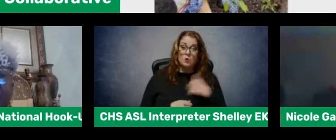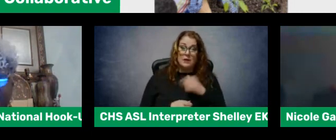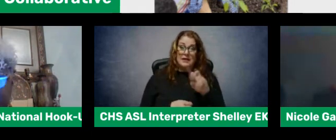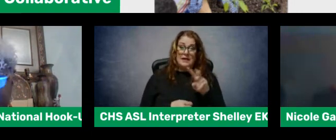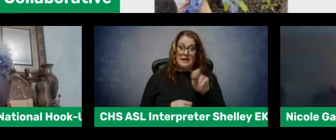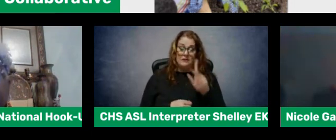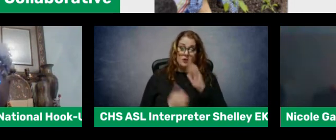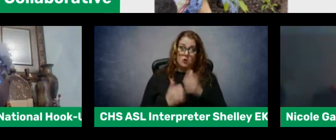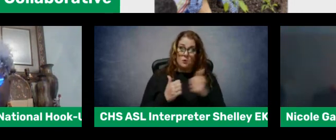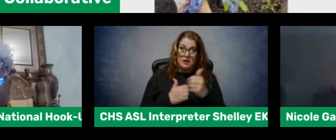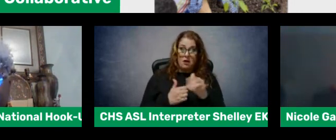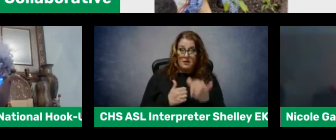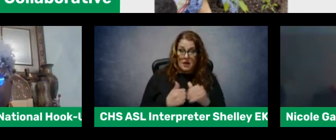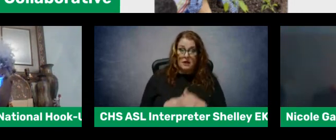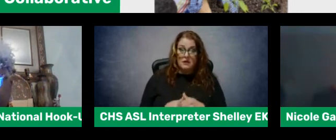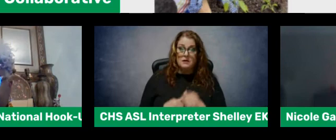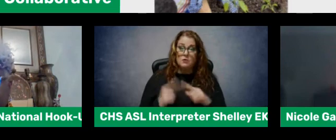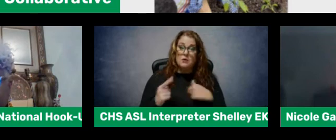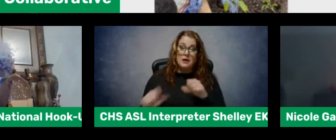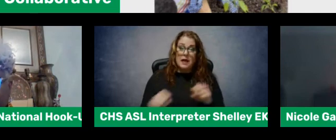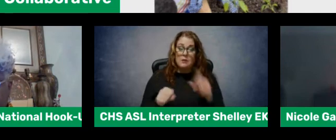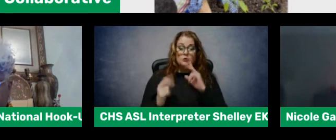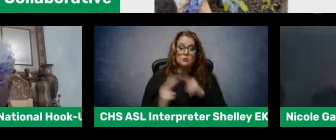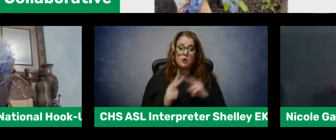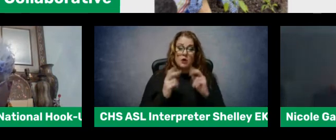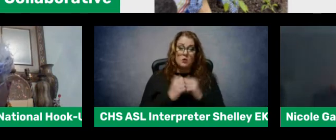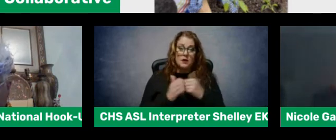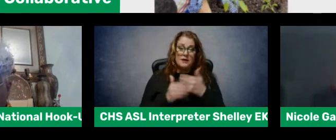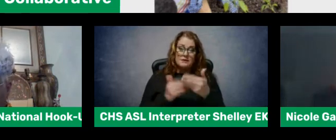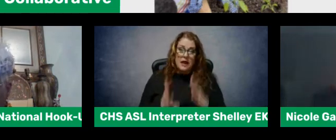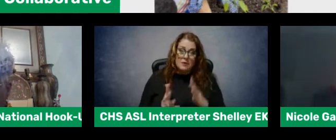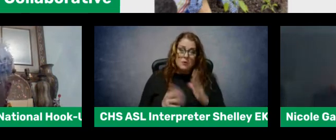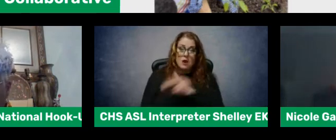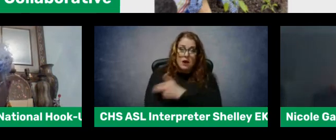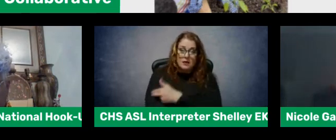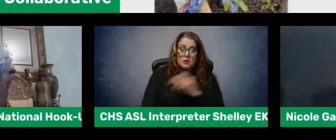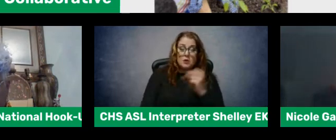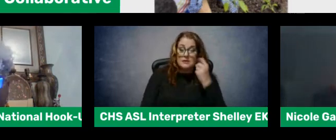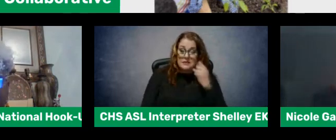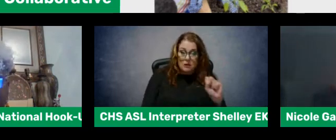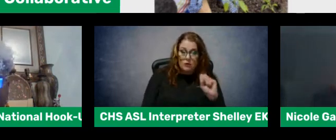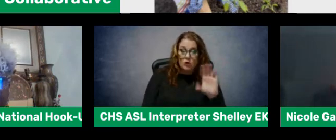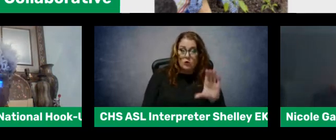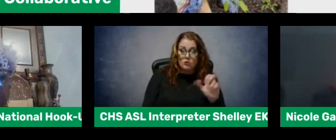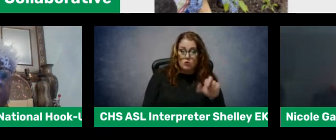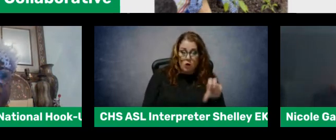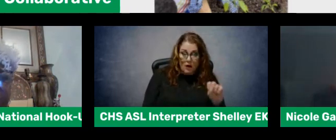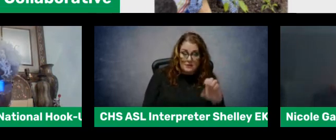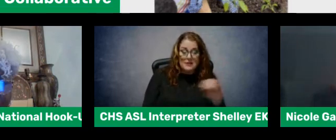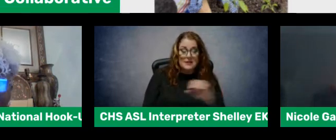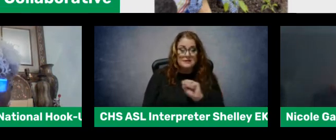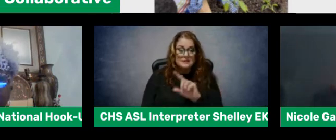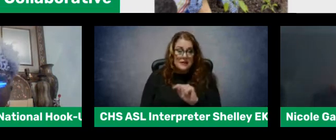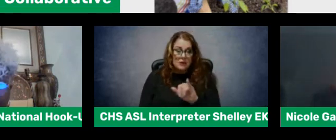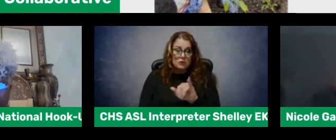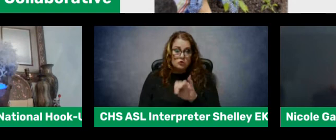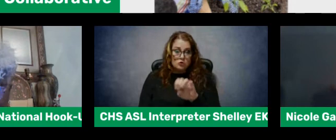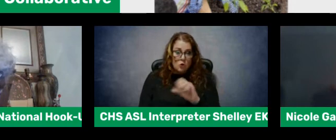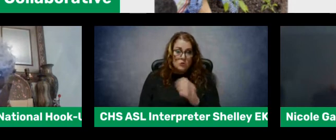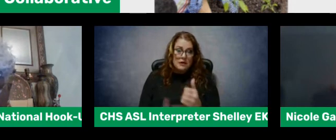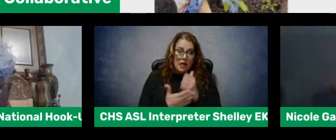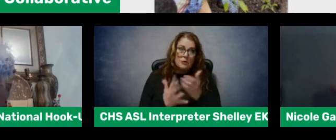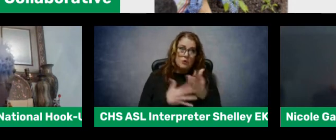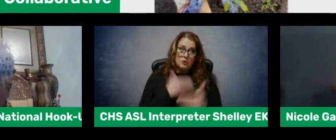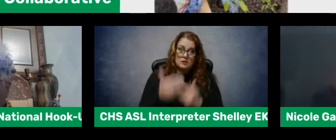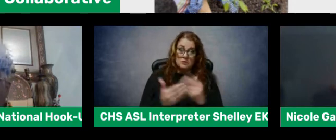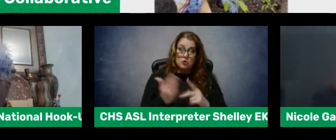go past that. But we've been able to partner with the neighborhood hospital, Silver Cross, and St. Joe's to help us through this project